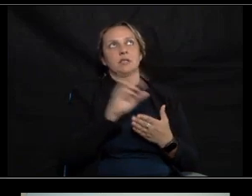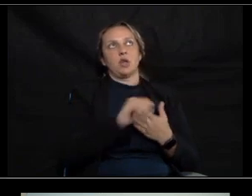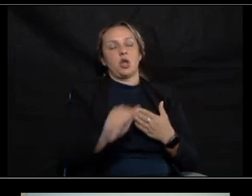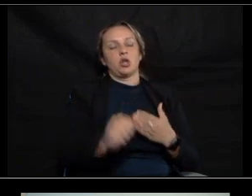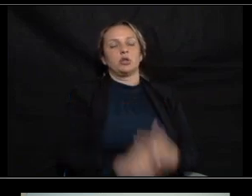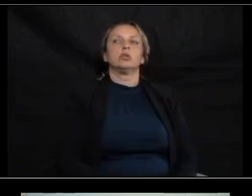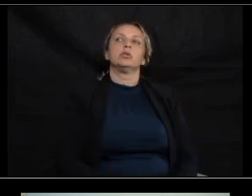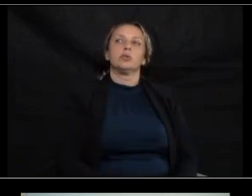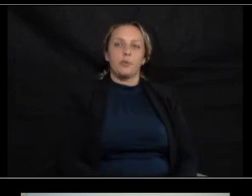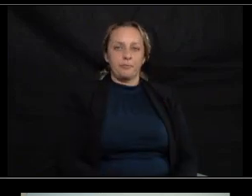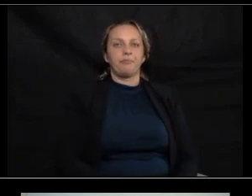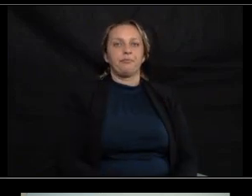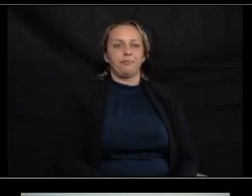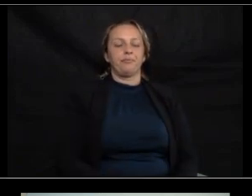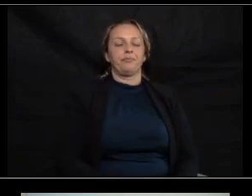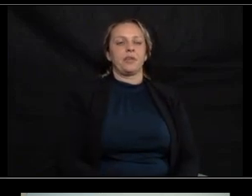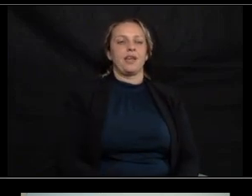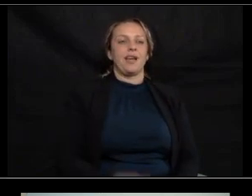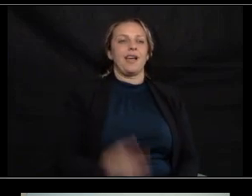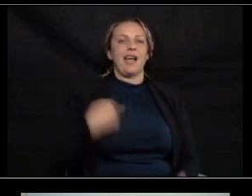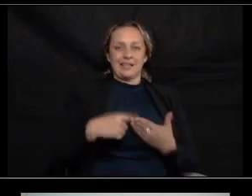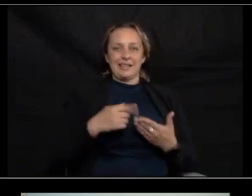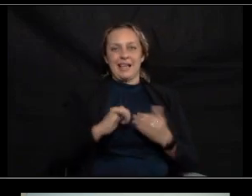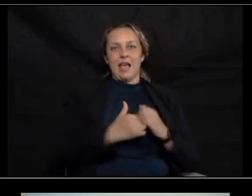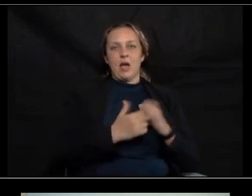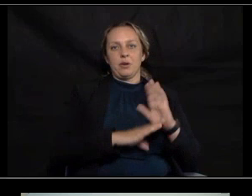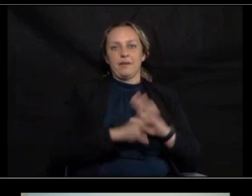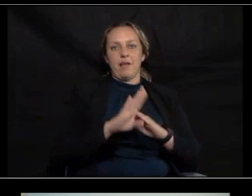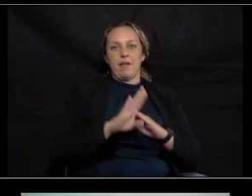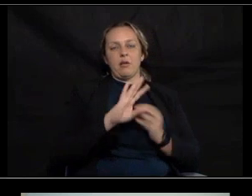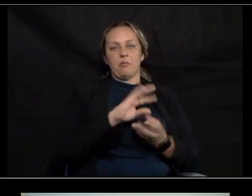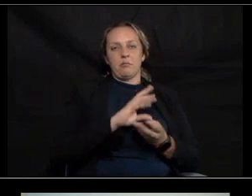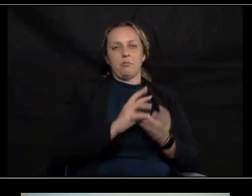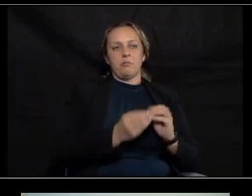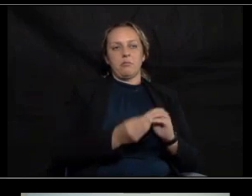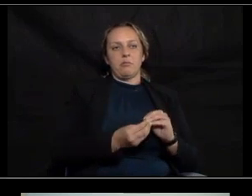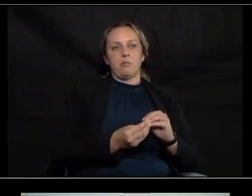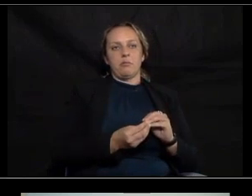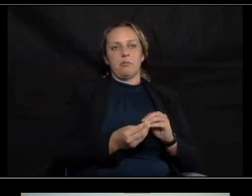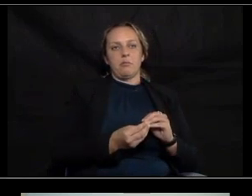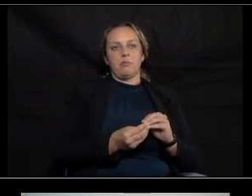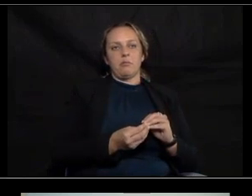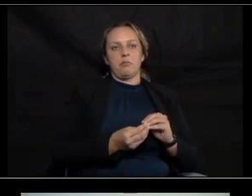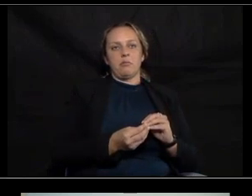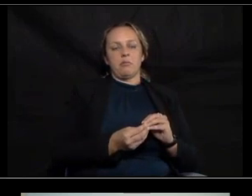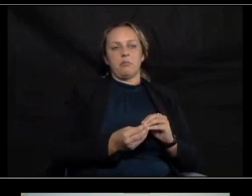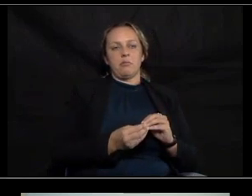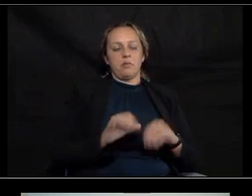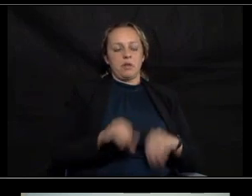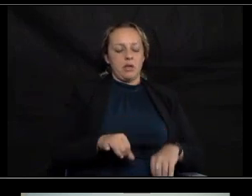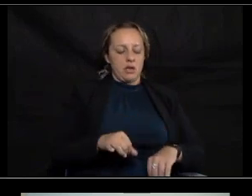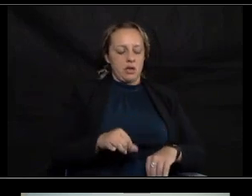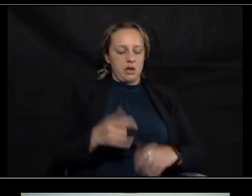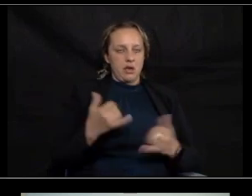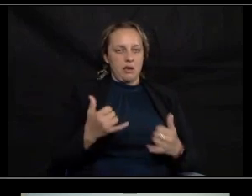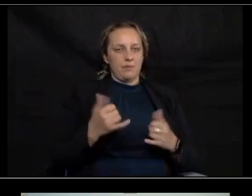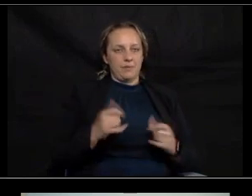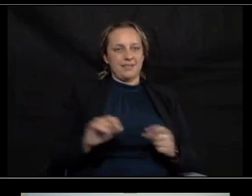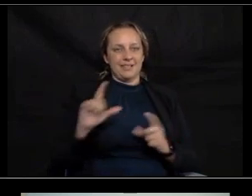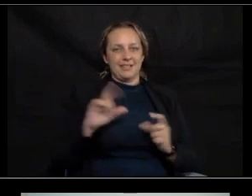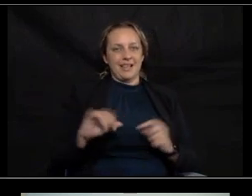$52,225,066. I'll discuss how we develop those costs in upcoming slides